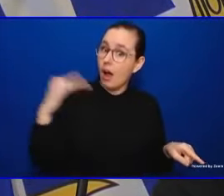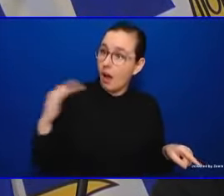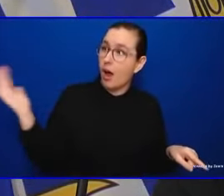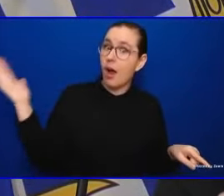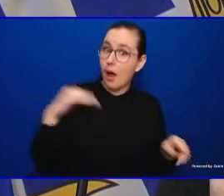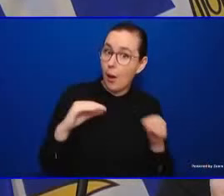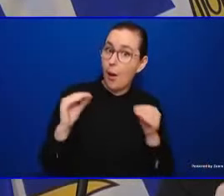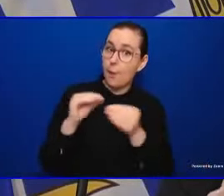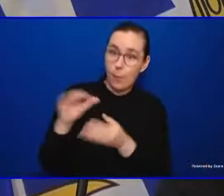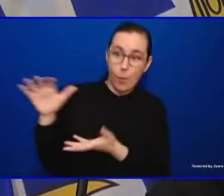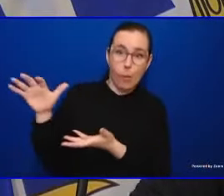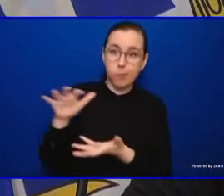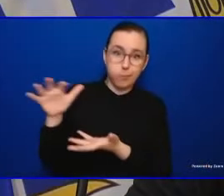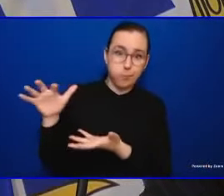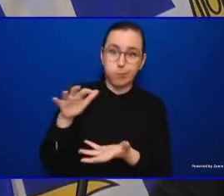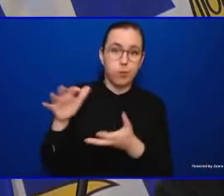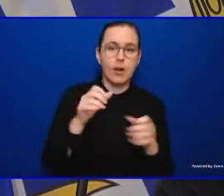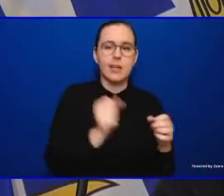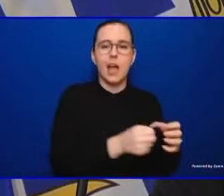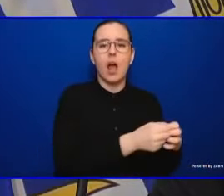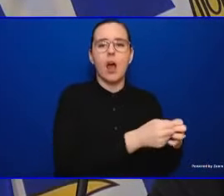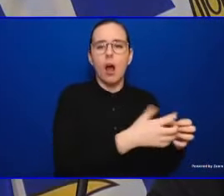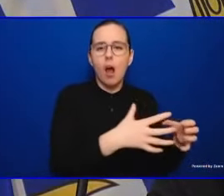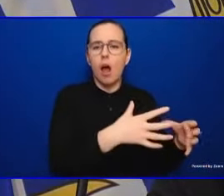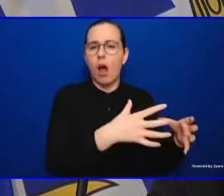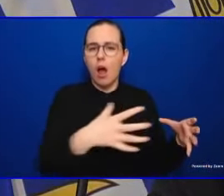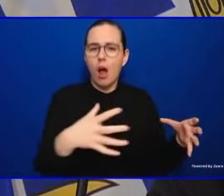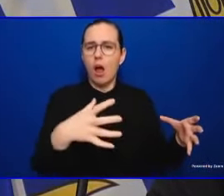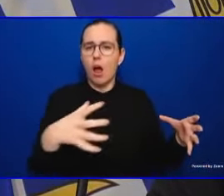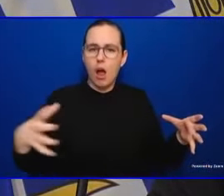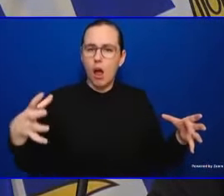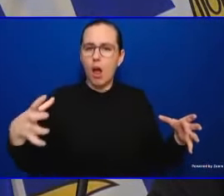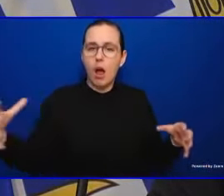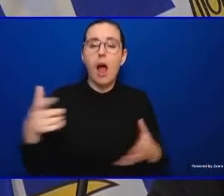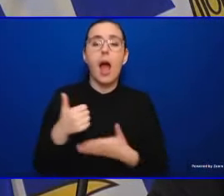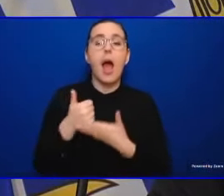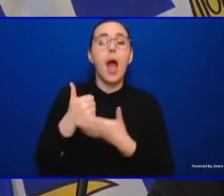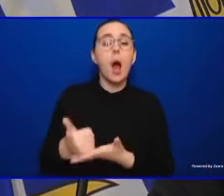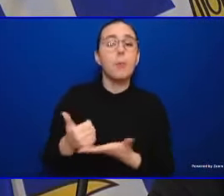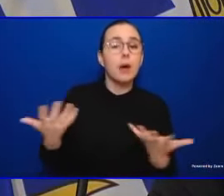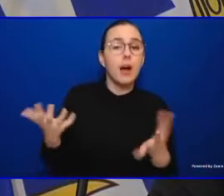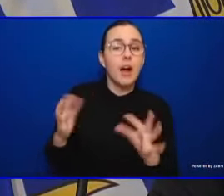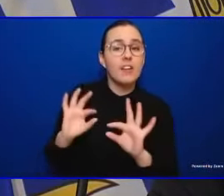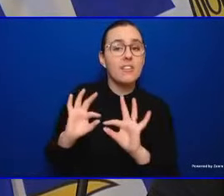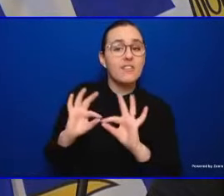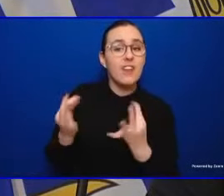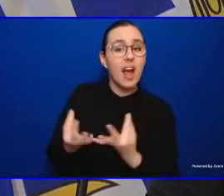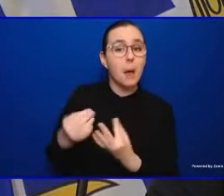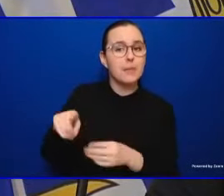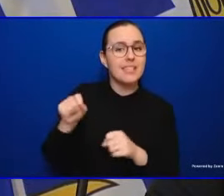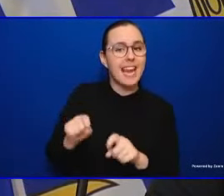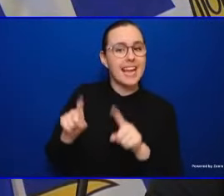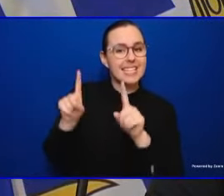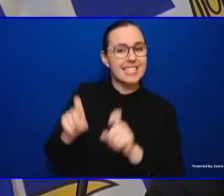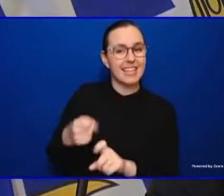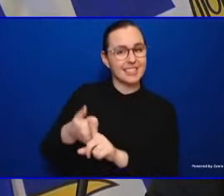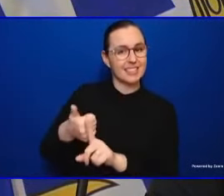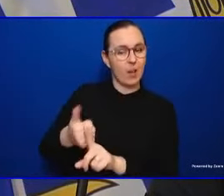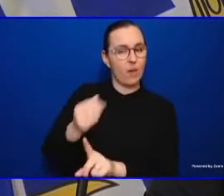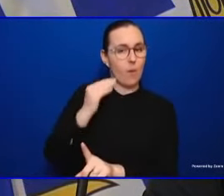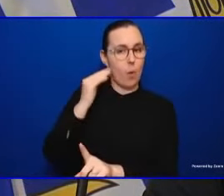home on symptomatic members of the family, of the children, to determine whether they should be going to school or